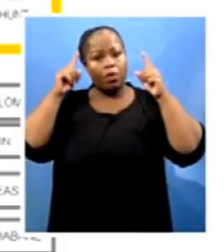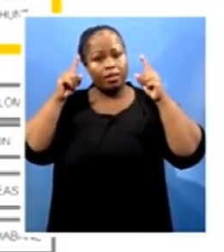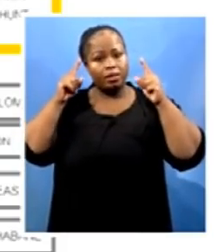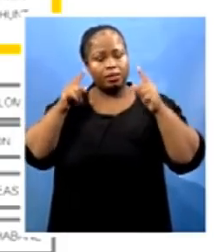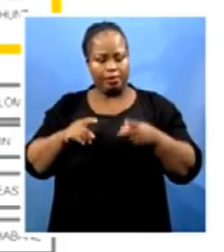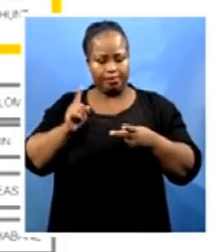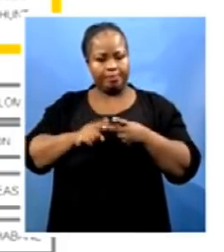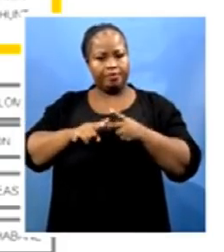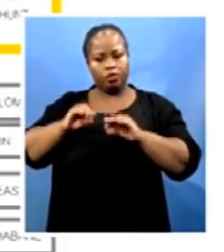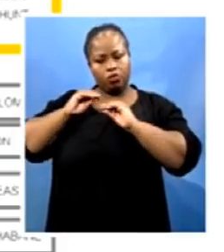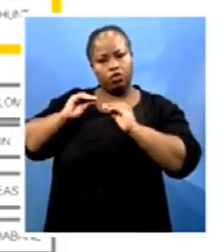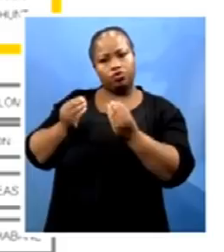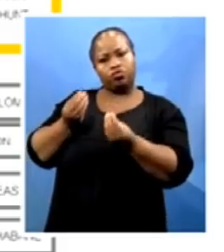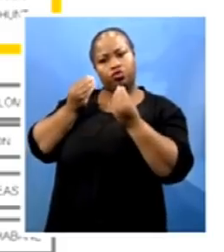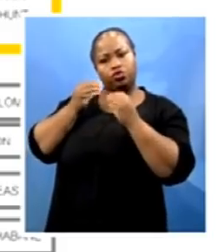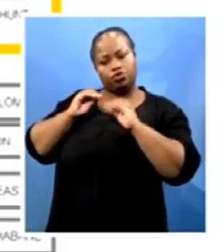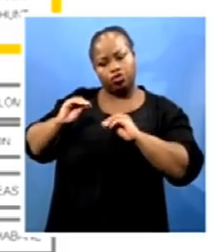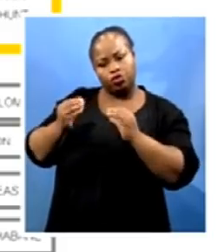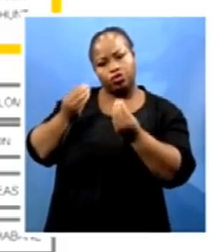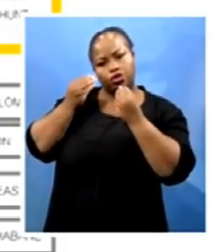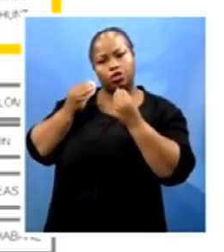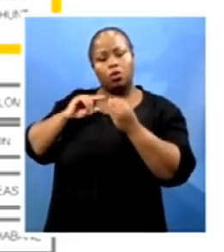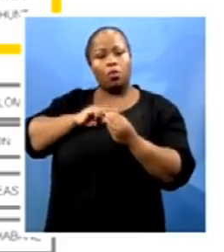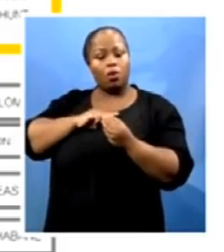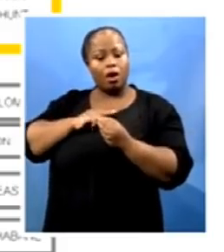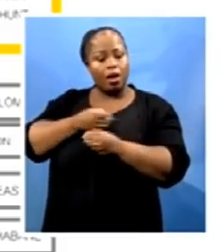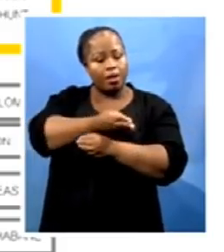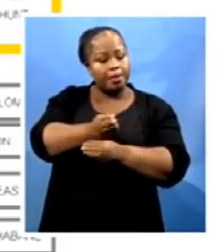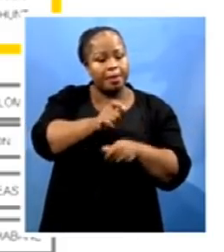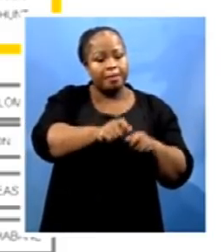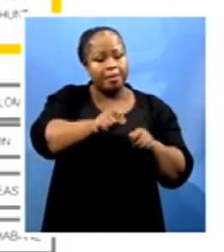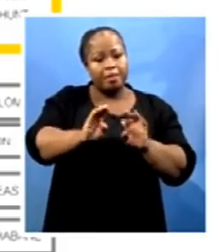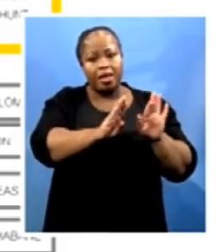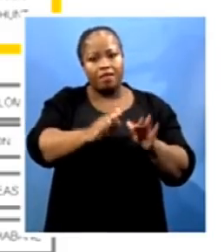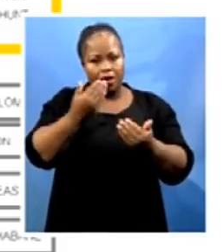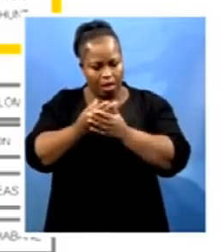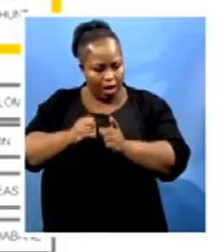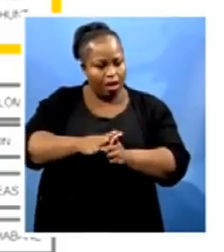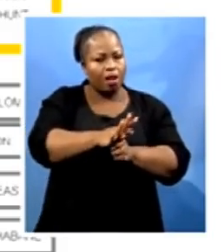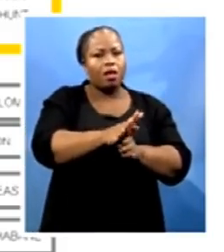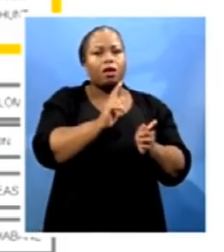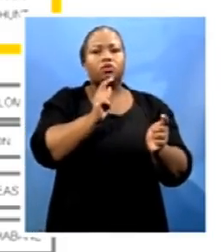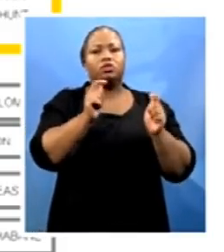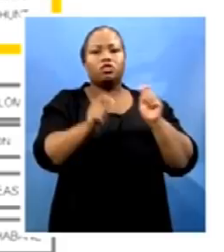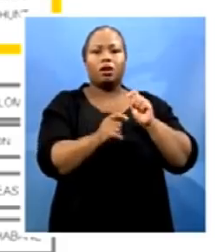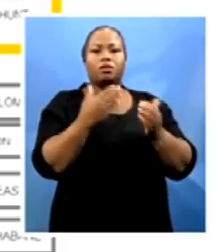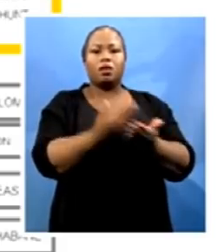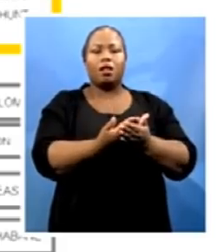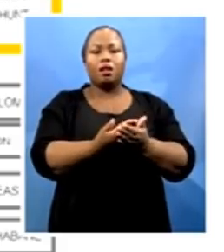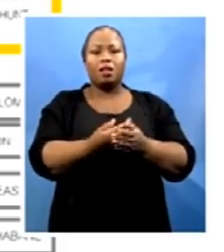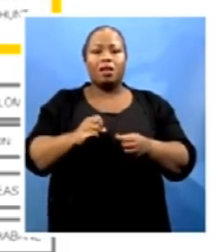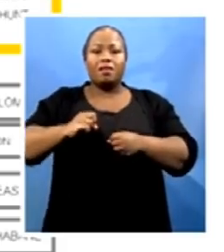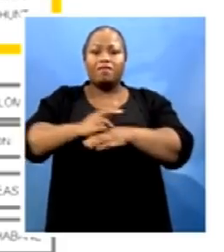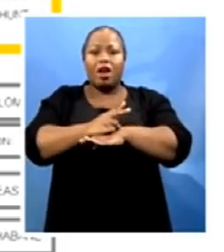influence changes in behavior that can help in slowing down the spread of this virus. And to this